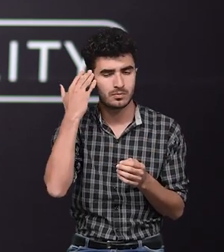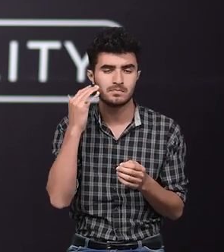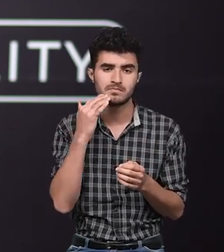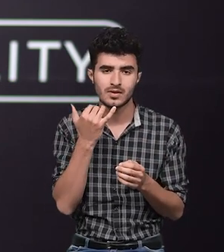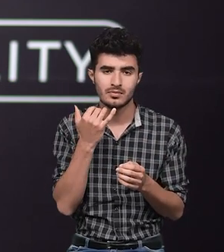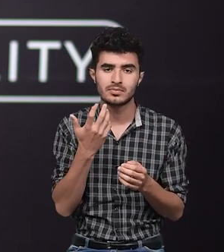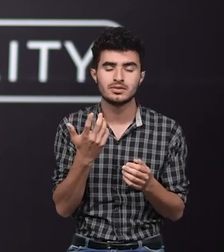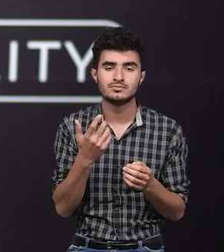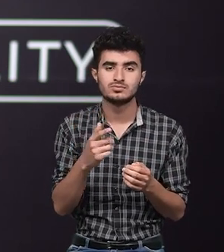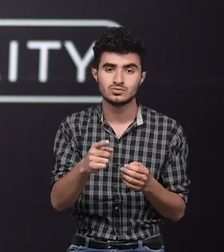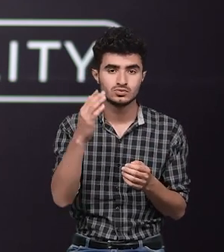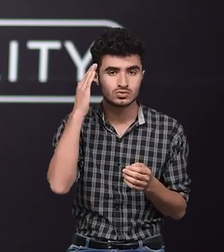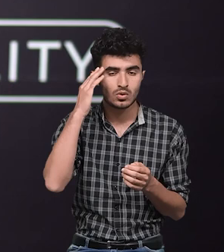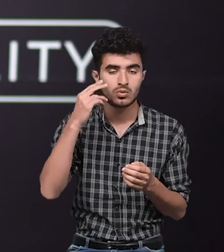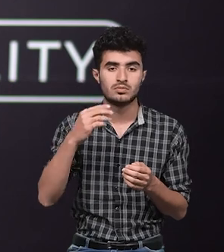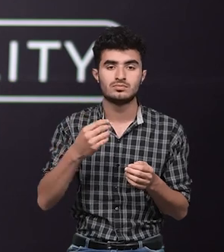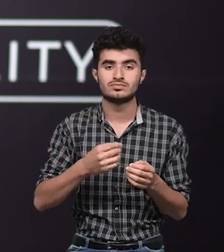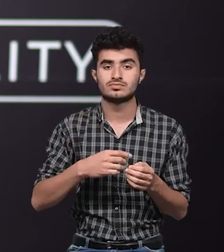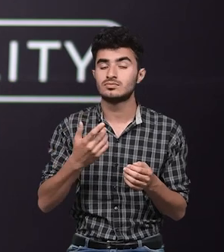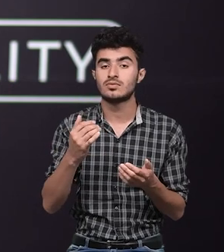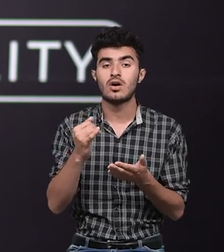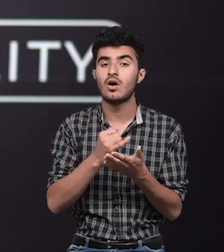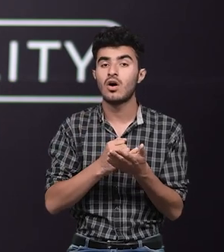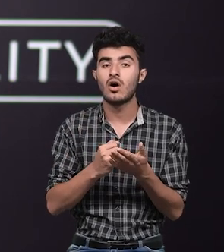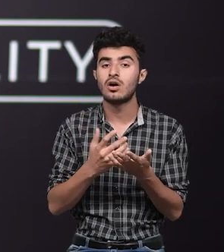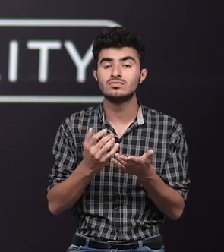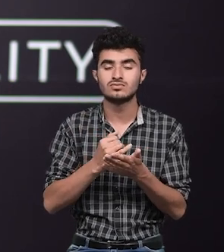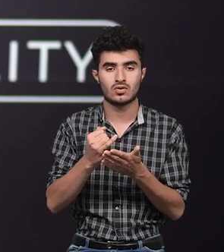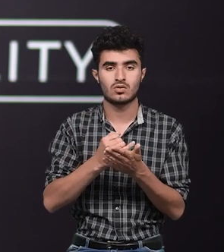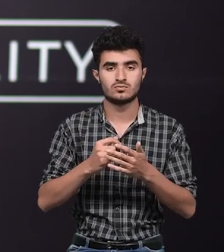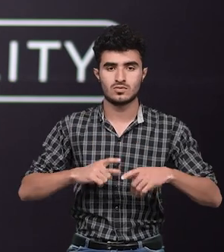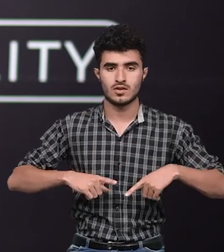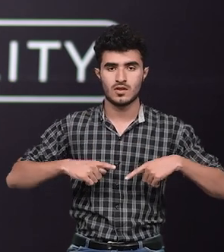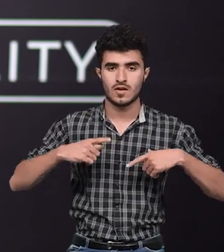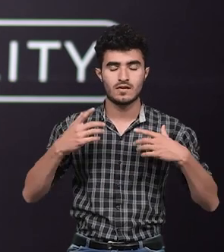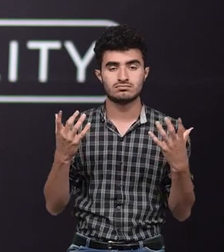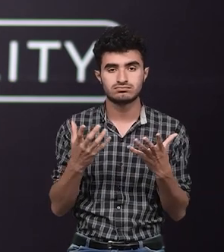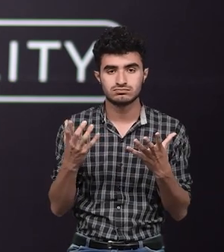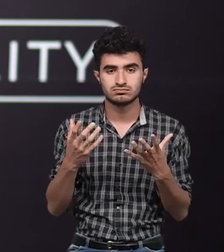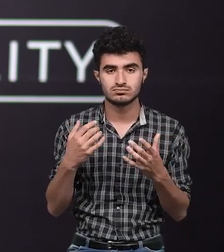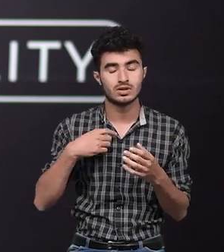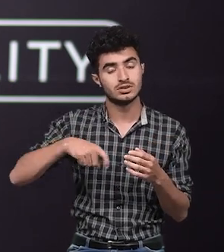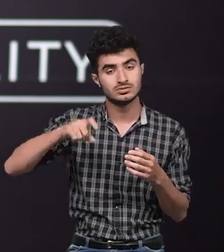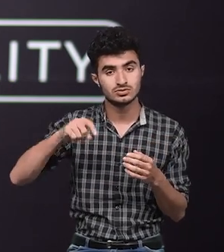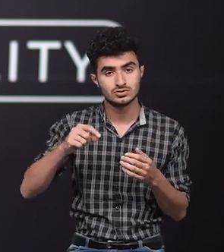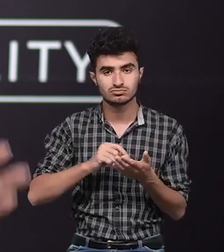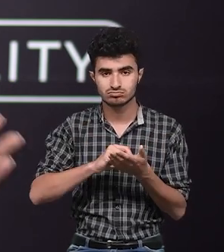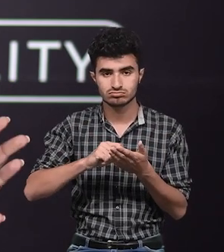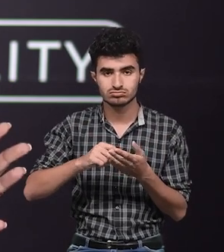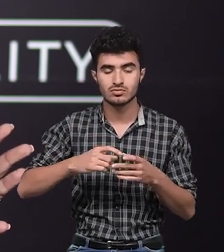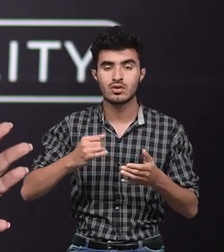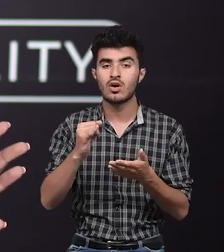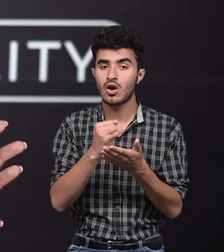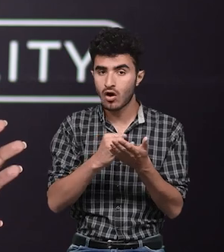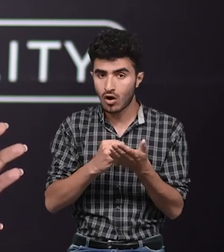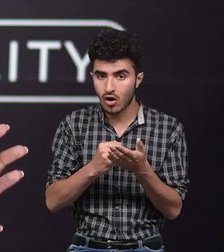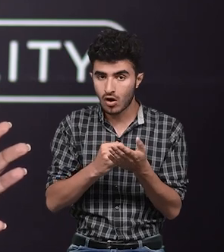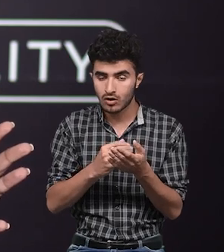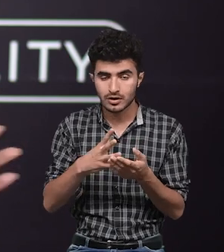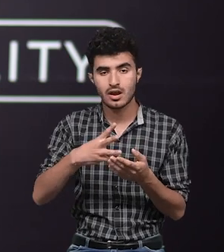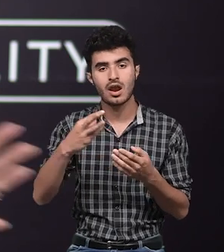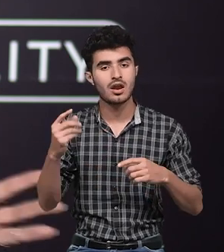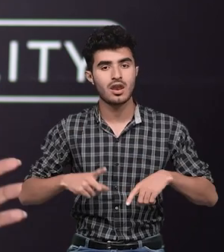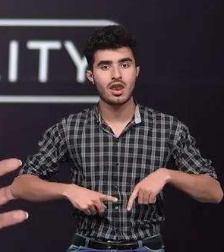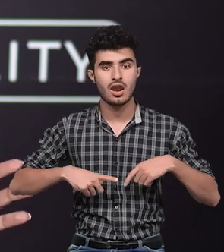is the art of living. I had to have the word art in there. And living has to be